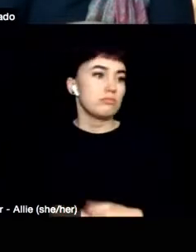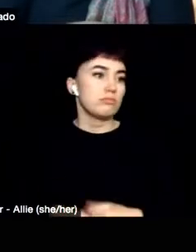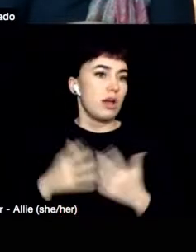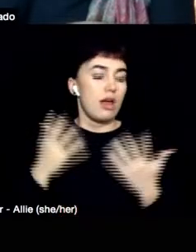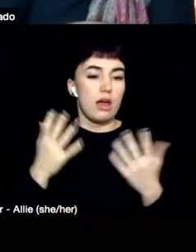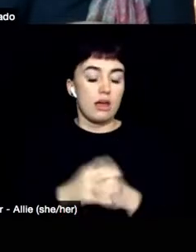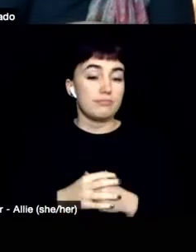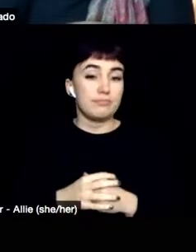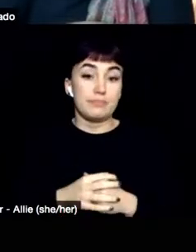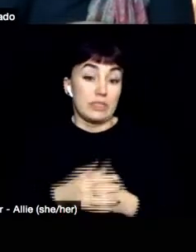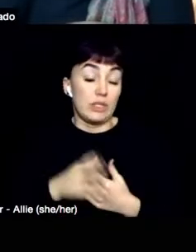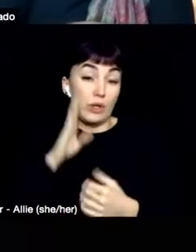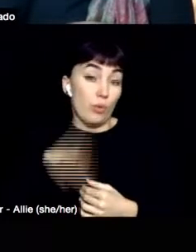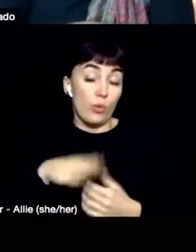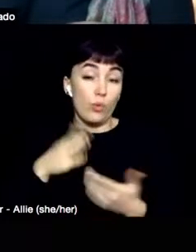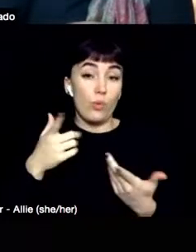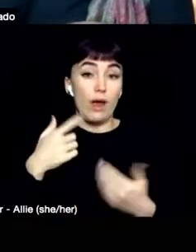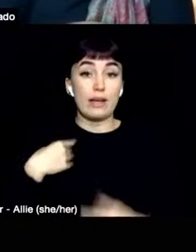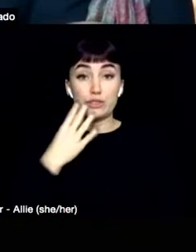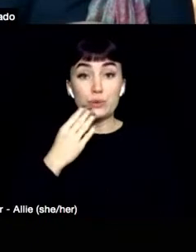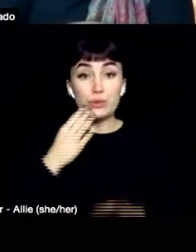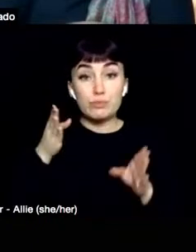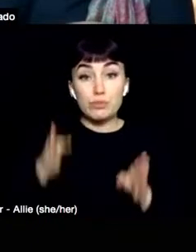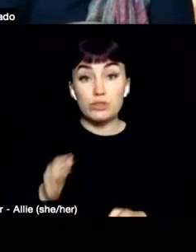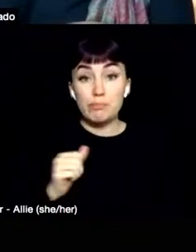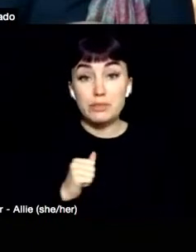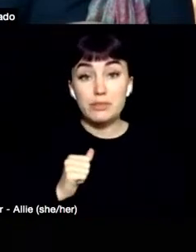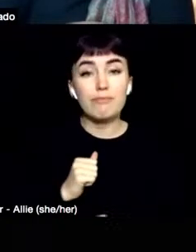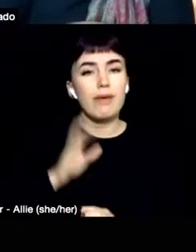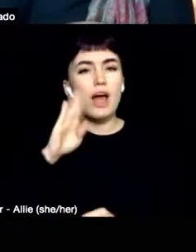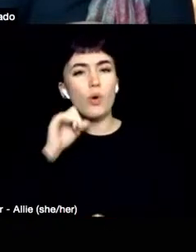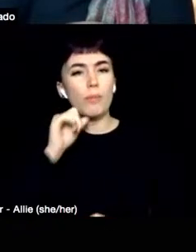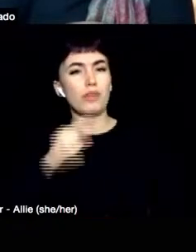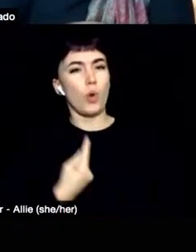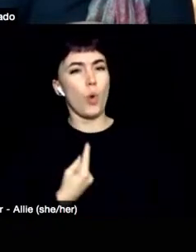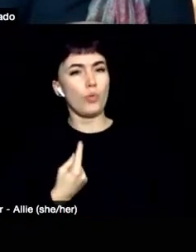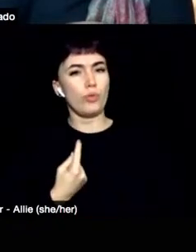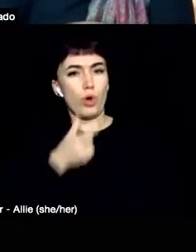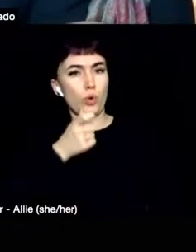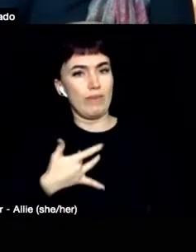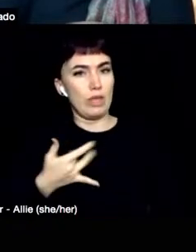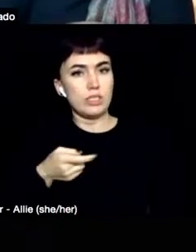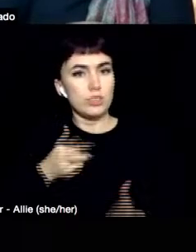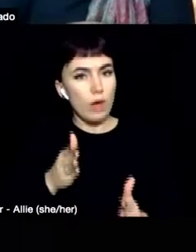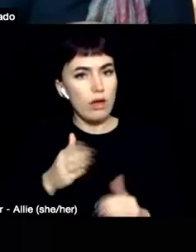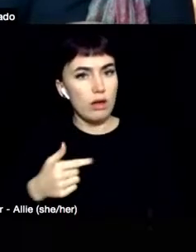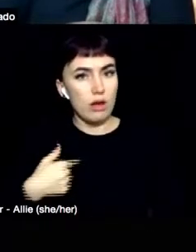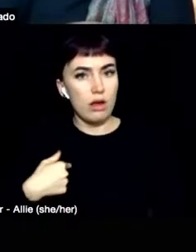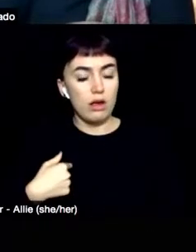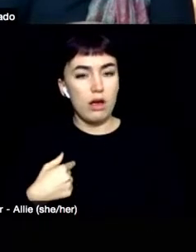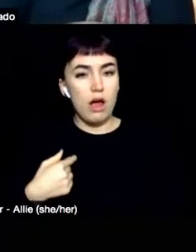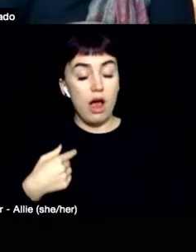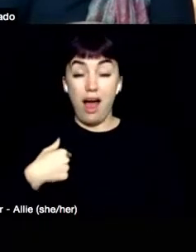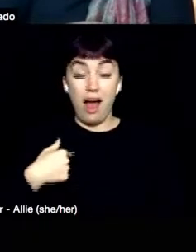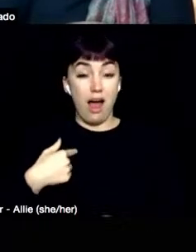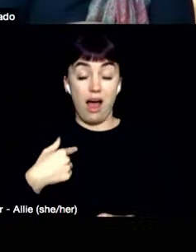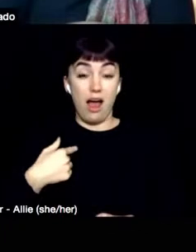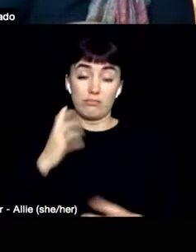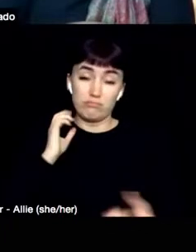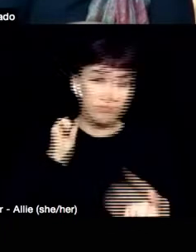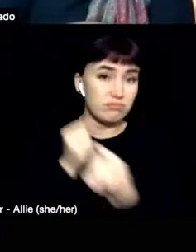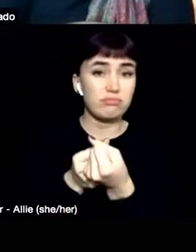and you know, as a Jewish person, and I know I'm not the only one that feels this way, I completely